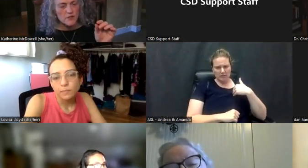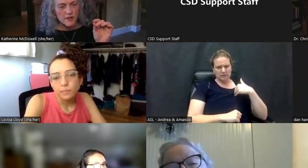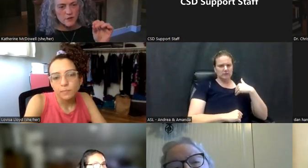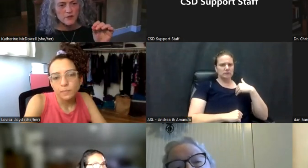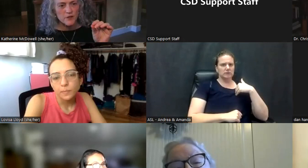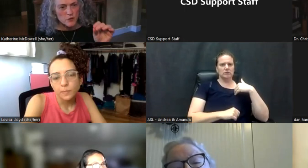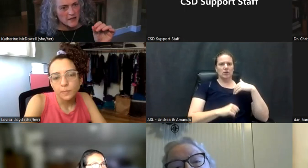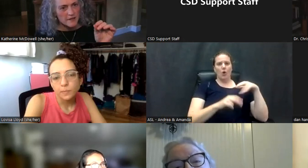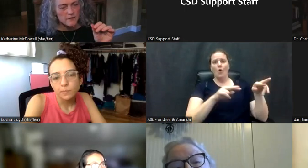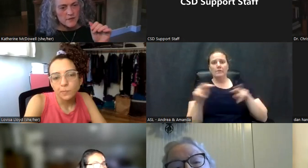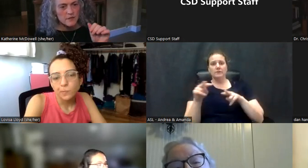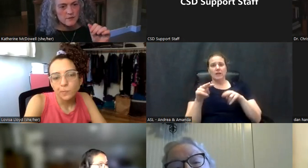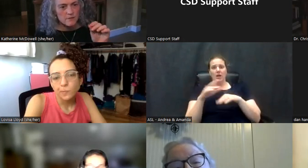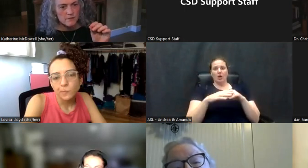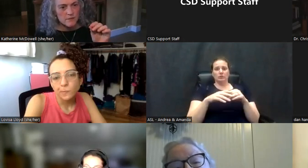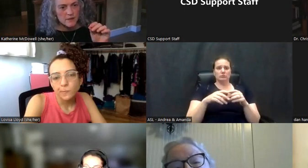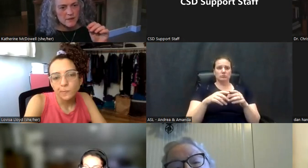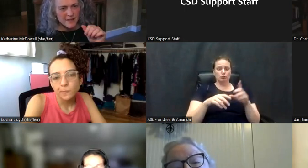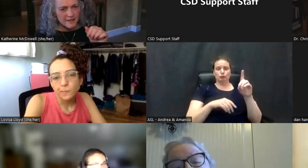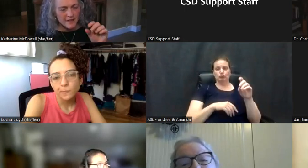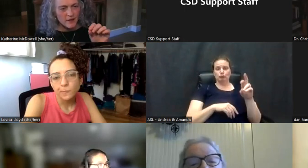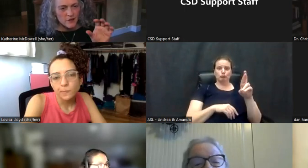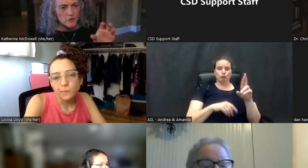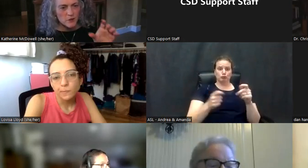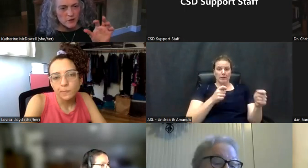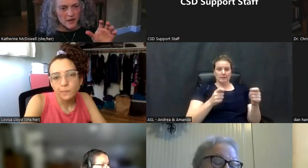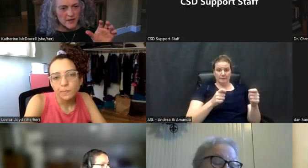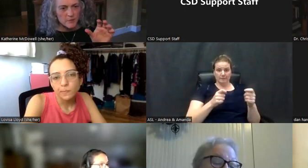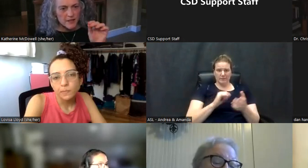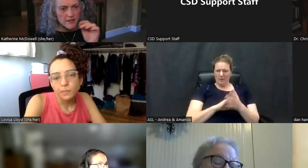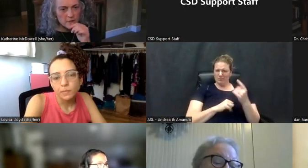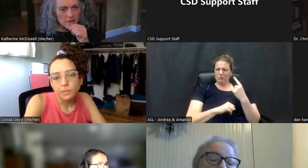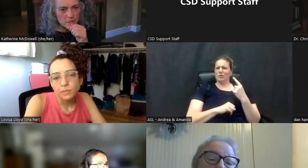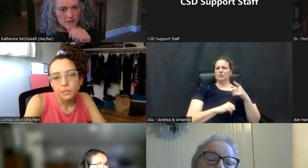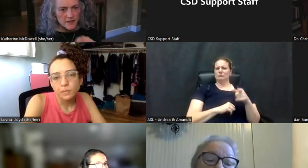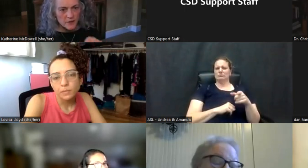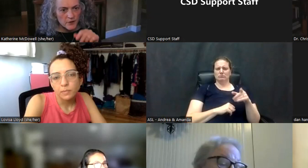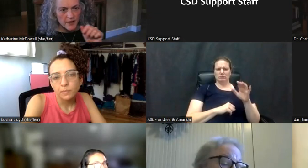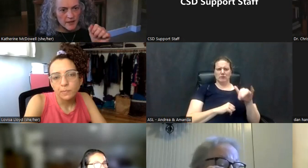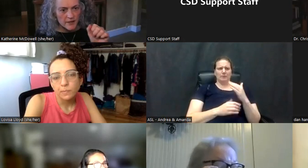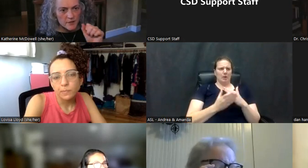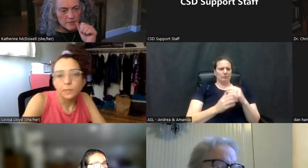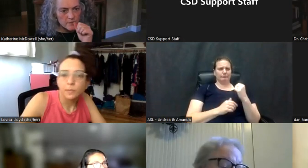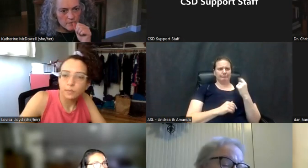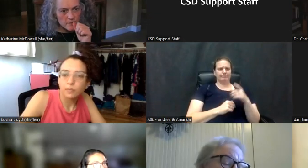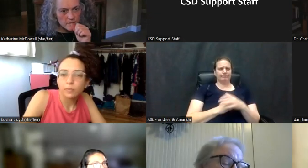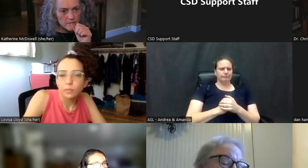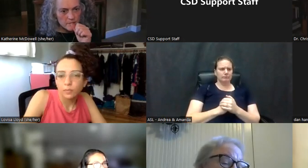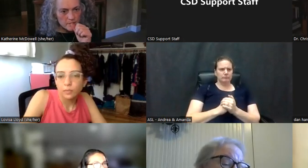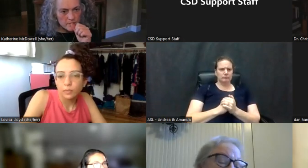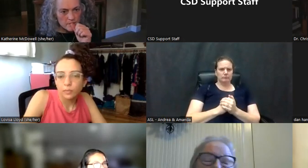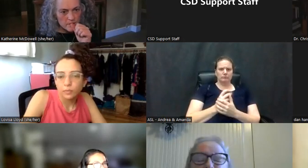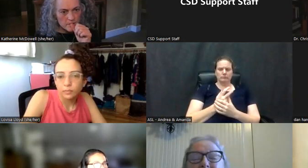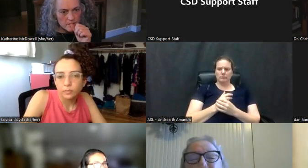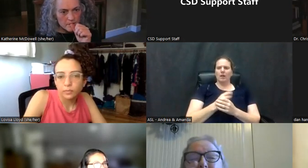has oversight over the directives? Is that, I just wondered about that piece. That was the piece I couldn't quite get. Let me